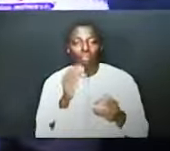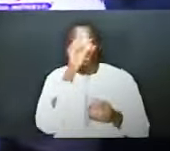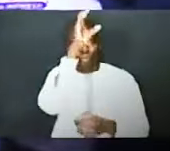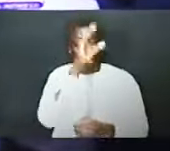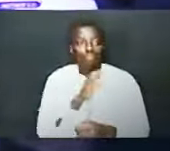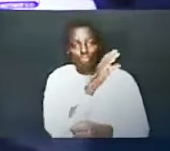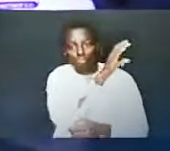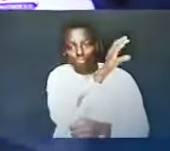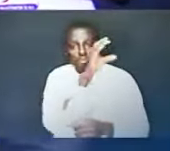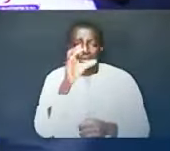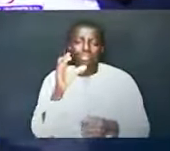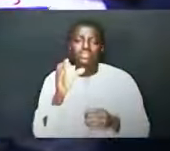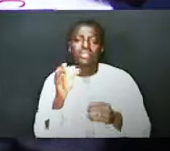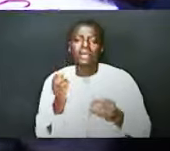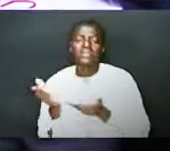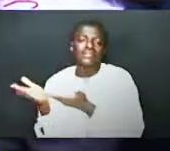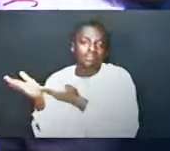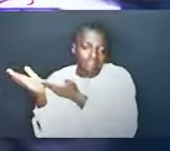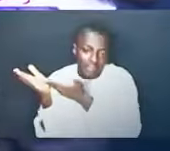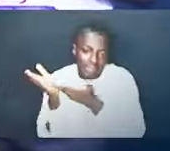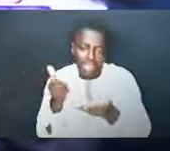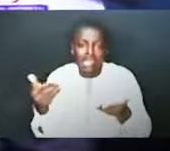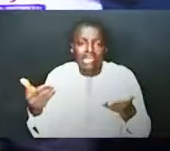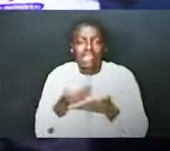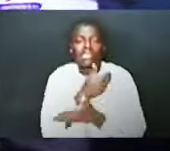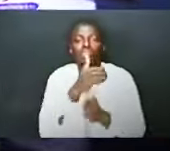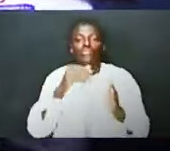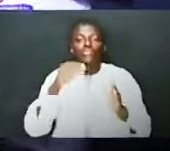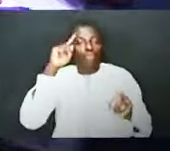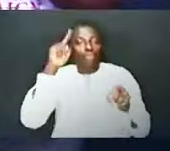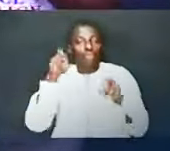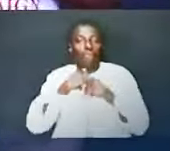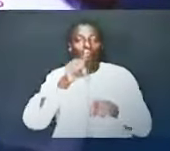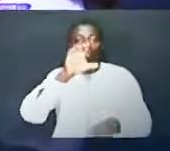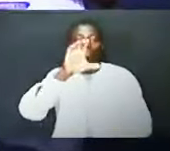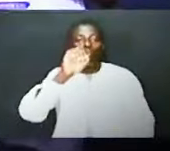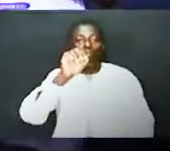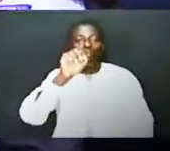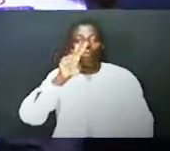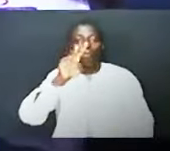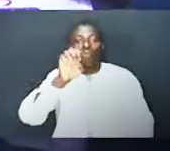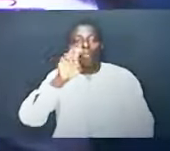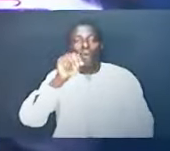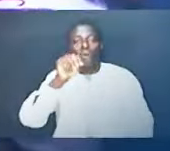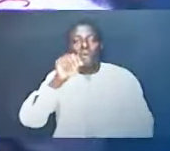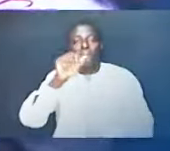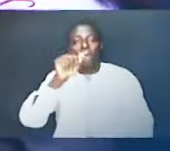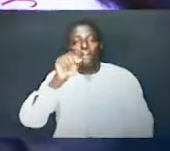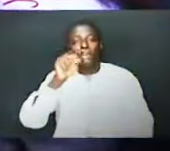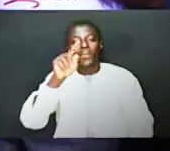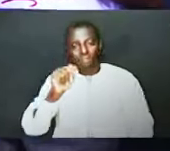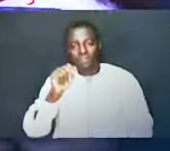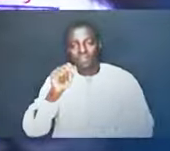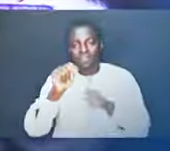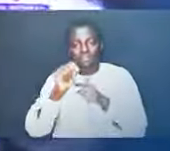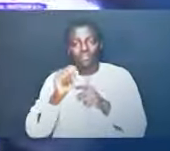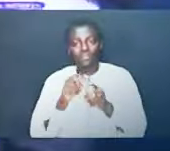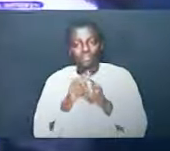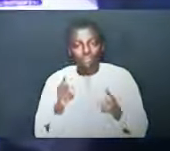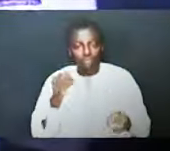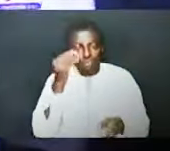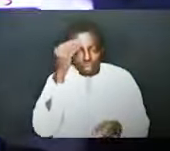And we ought to know the new covenant. So we know how to behave in this new